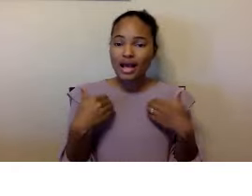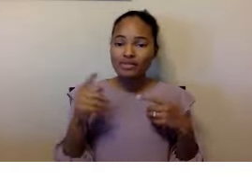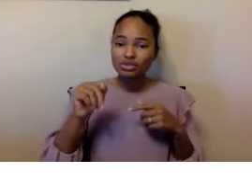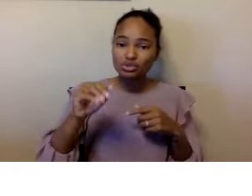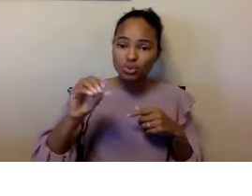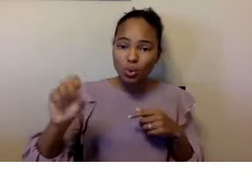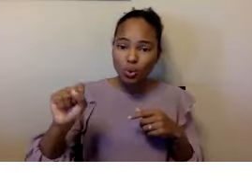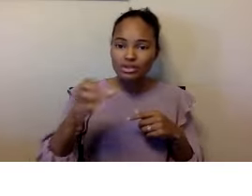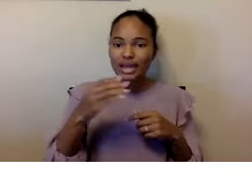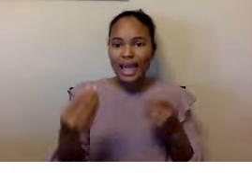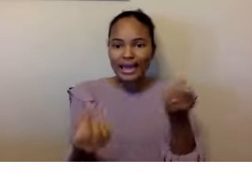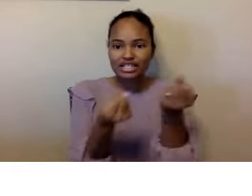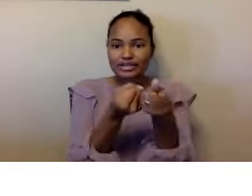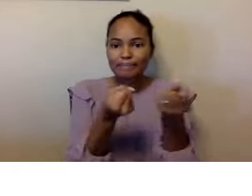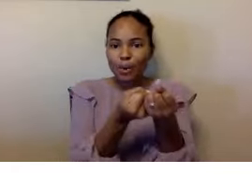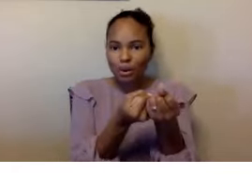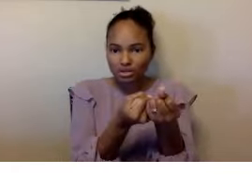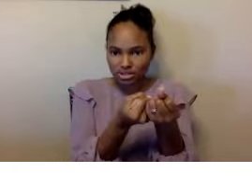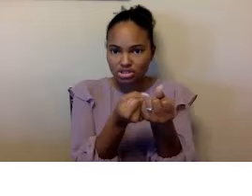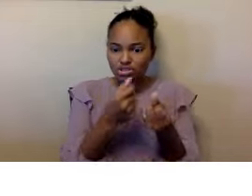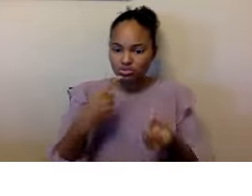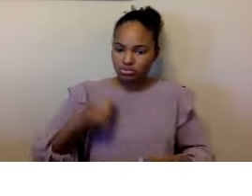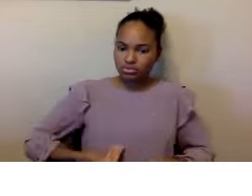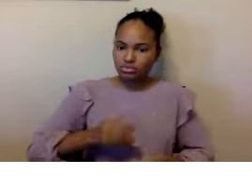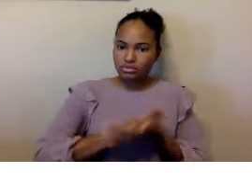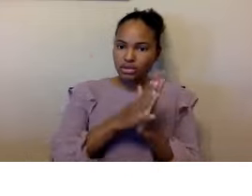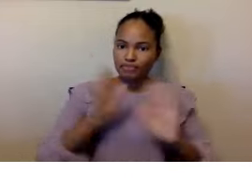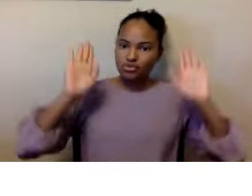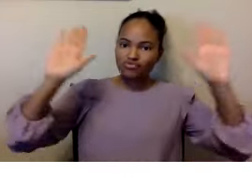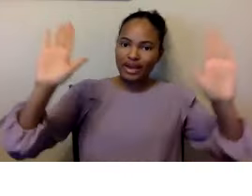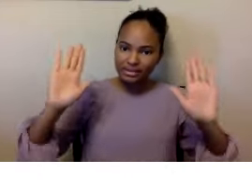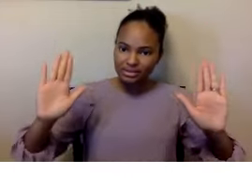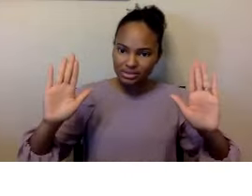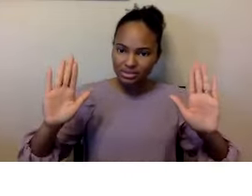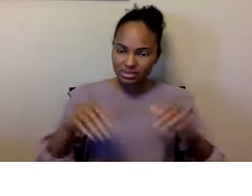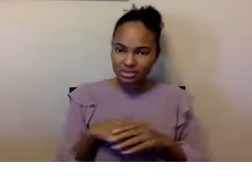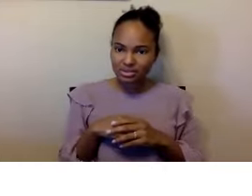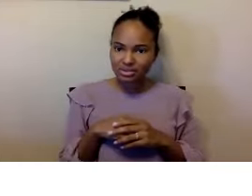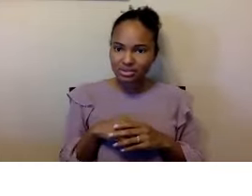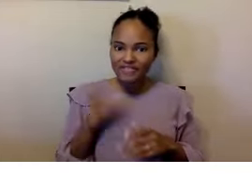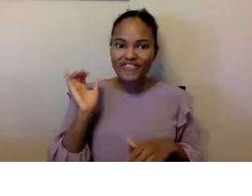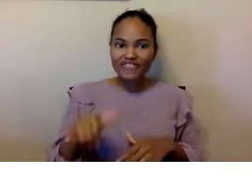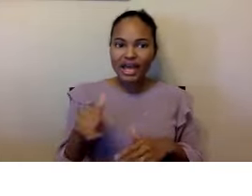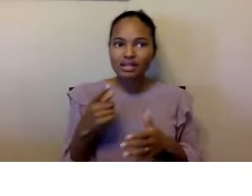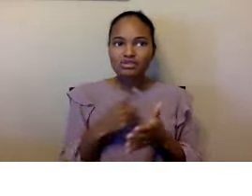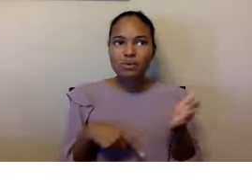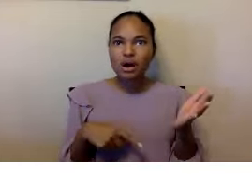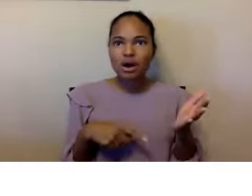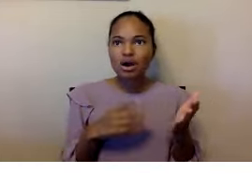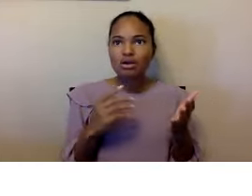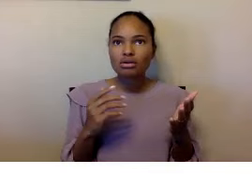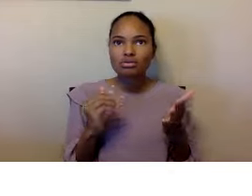support to be great. That's what it was